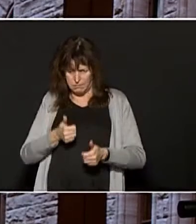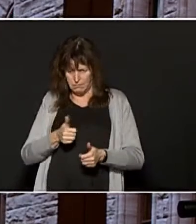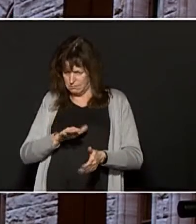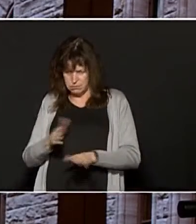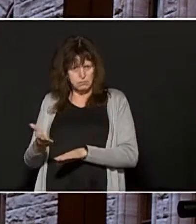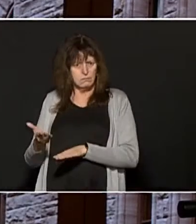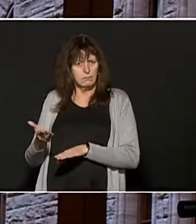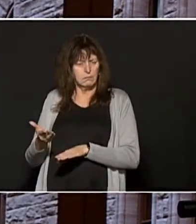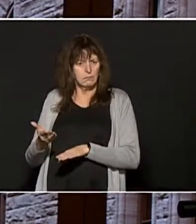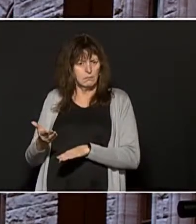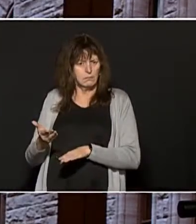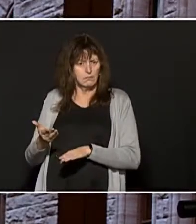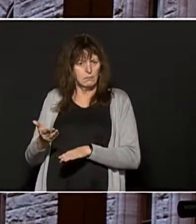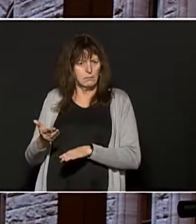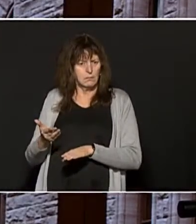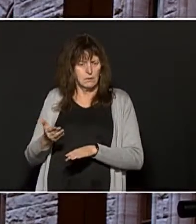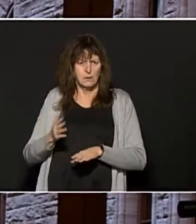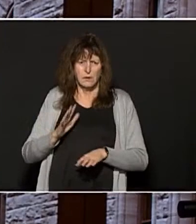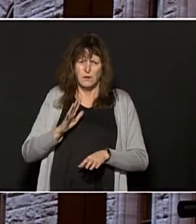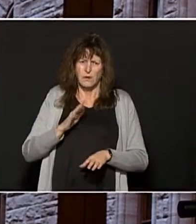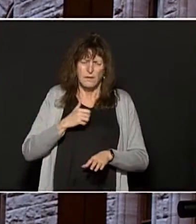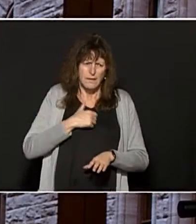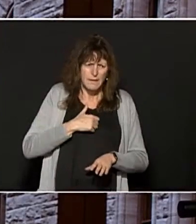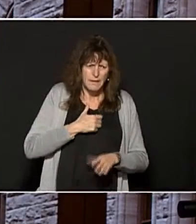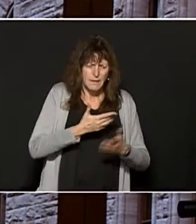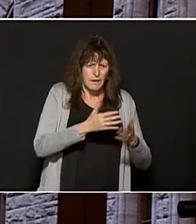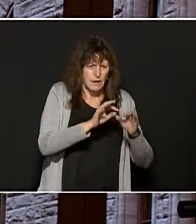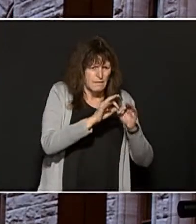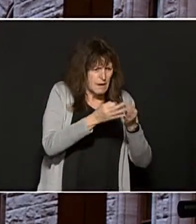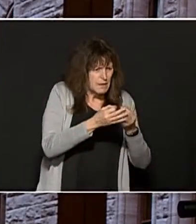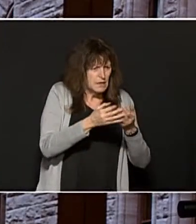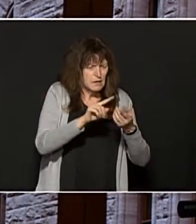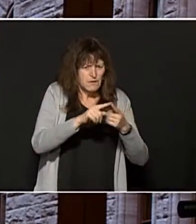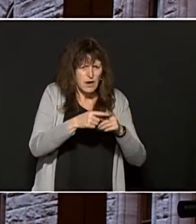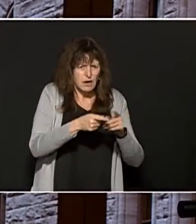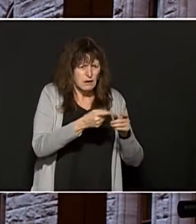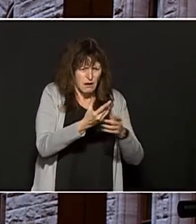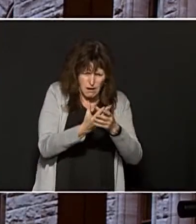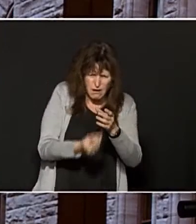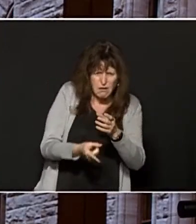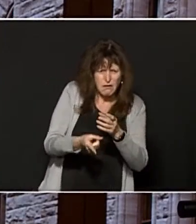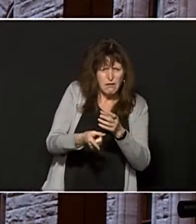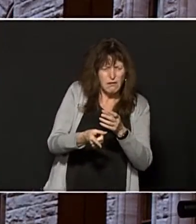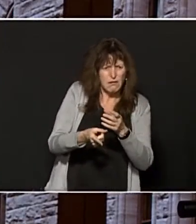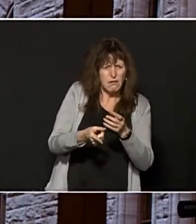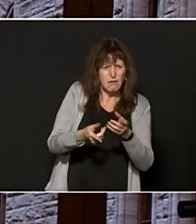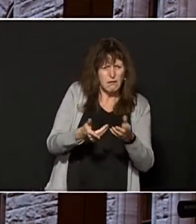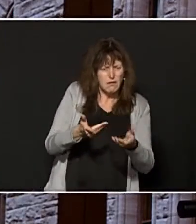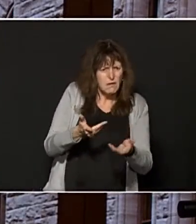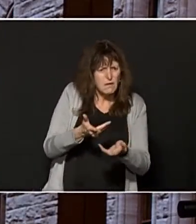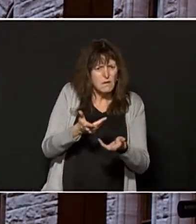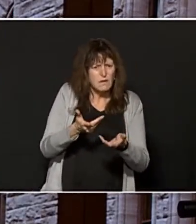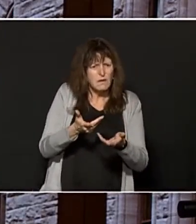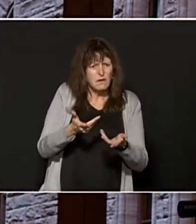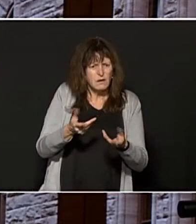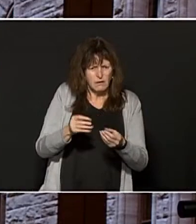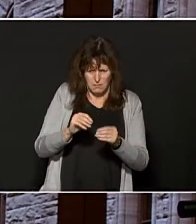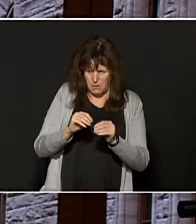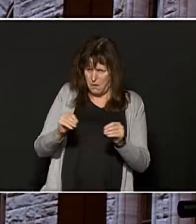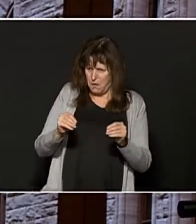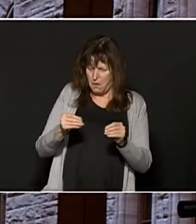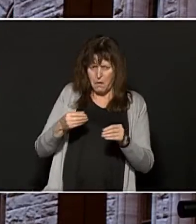families and friends that have lost loved ones in this way, especially ones that had not had any predisposing